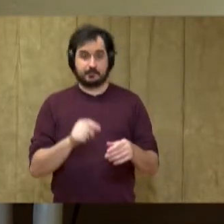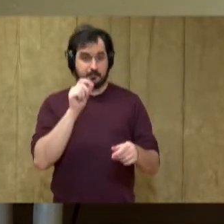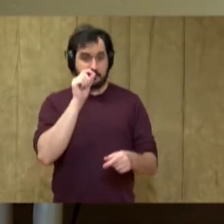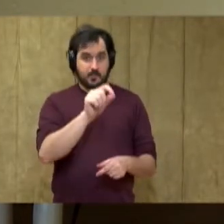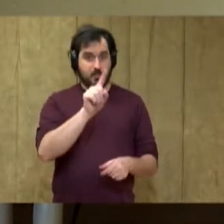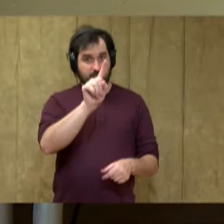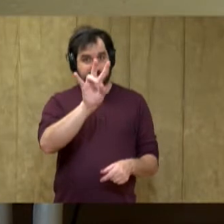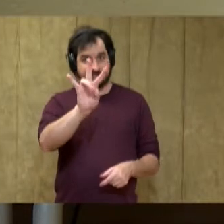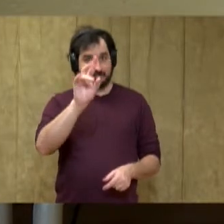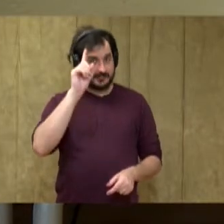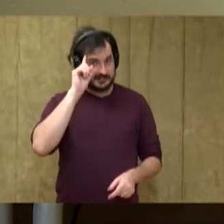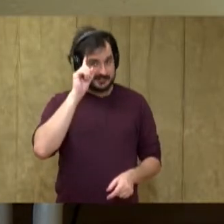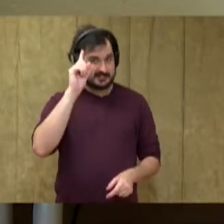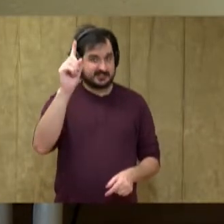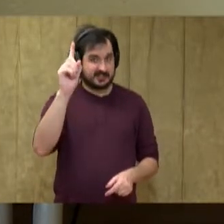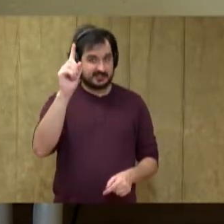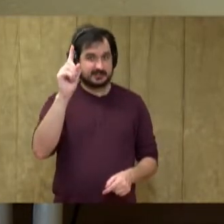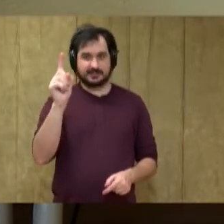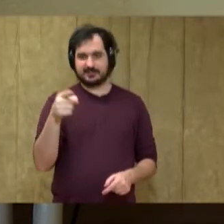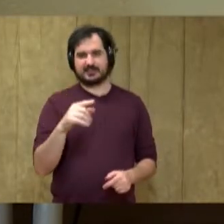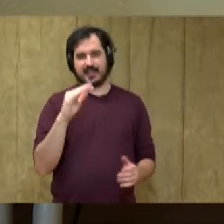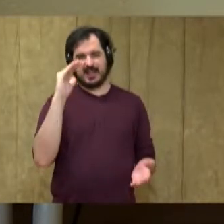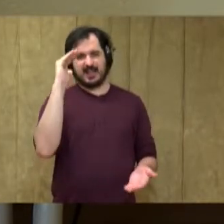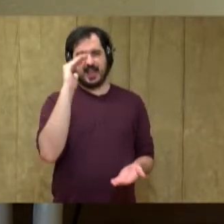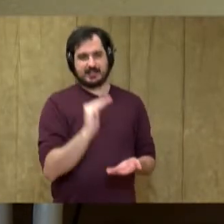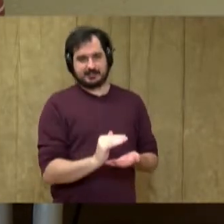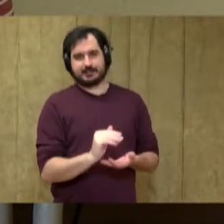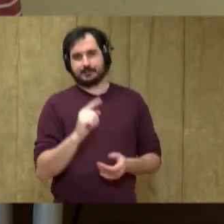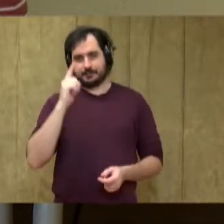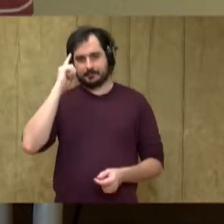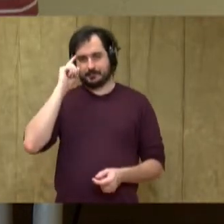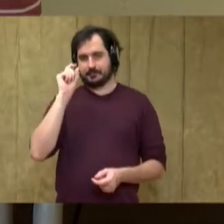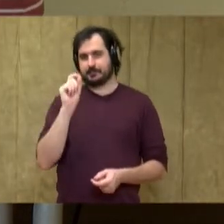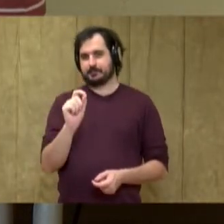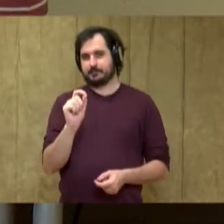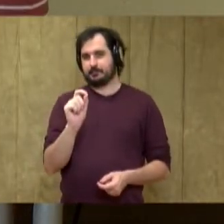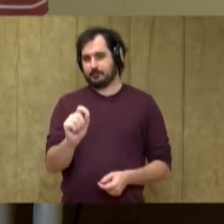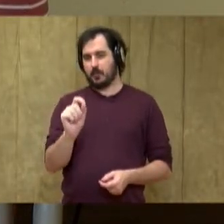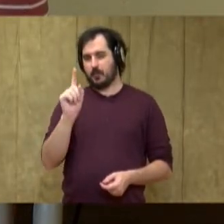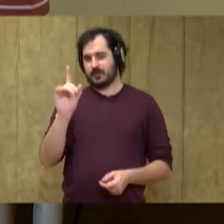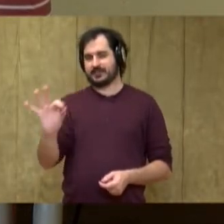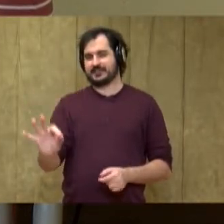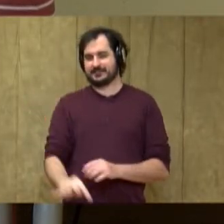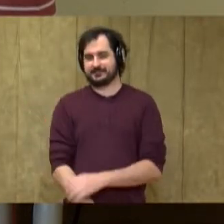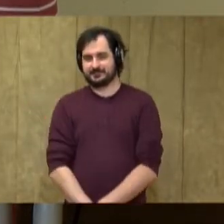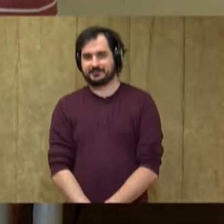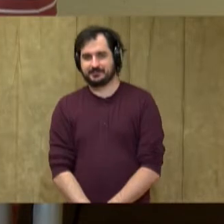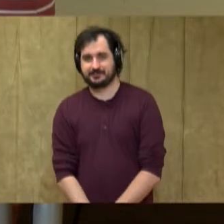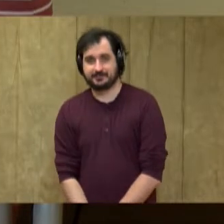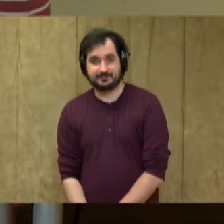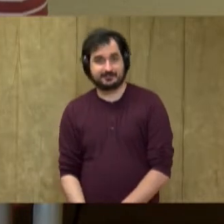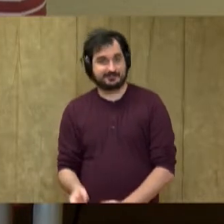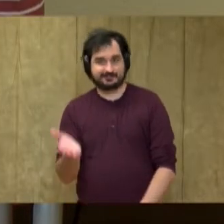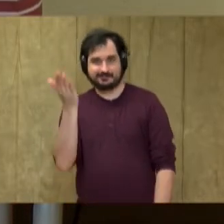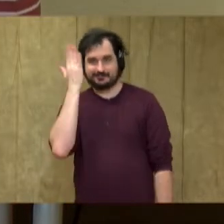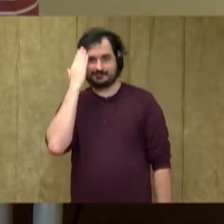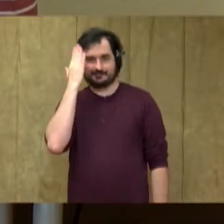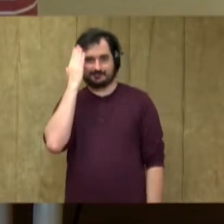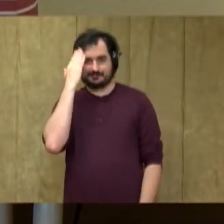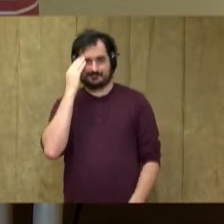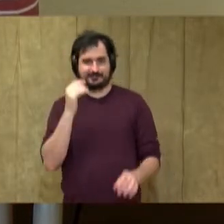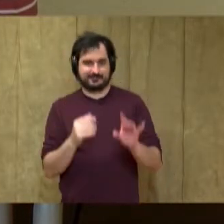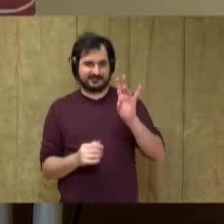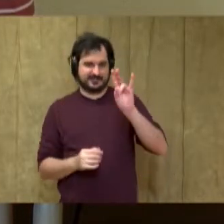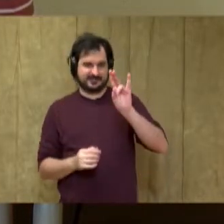be? 17 cents and 19 cents. We know that 17 cents is